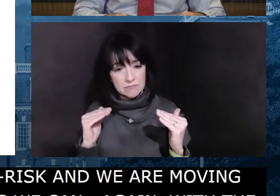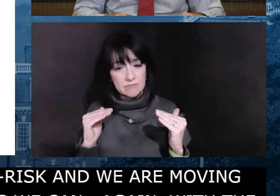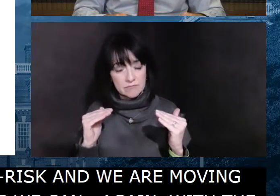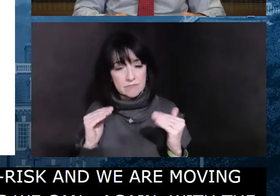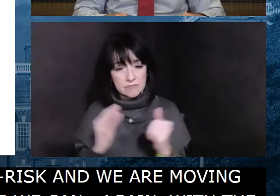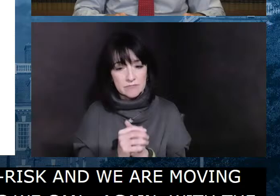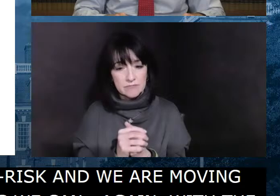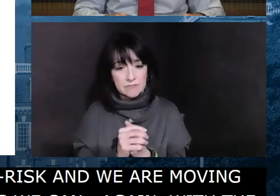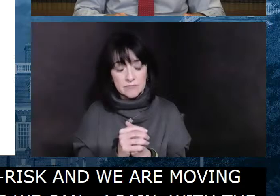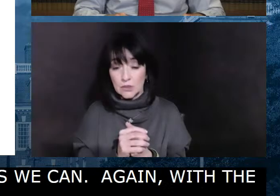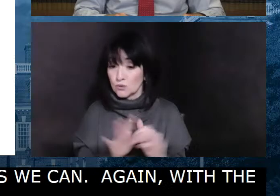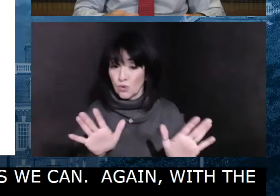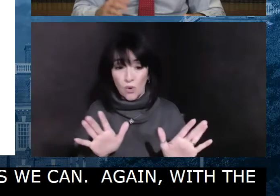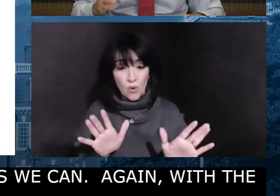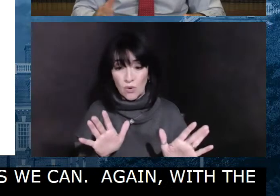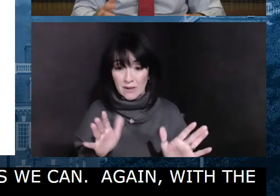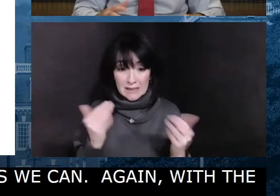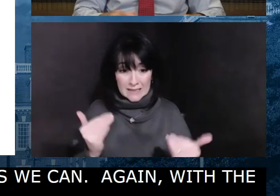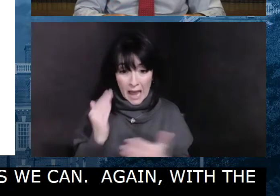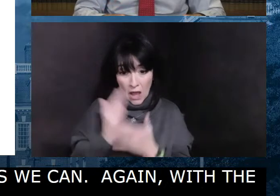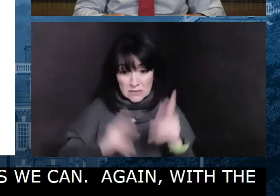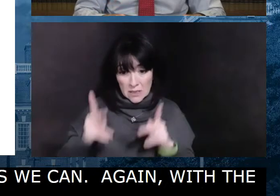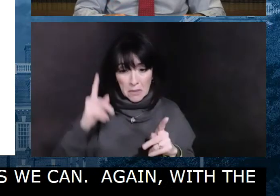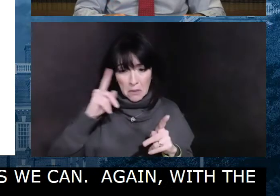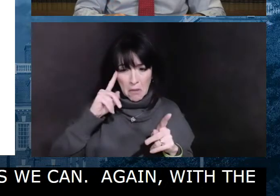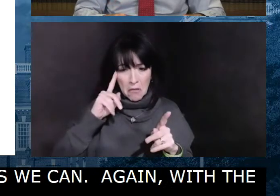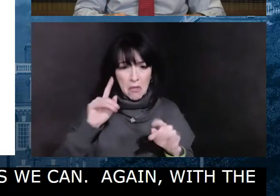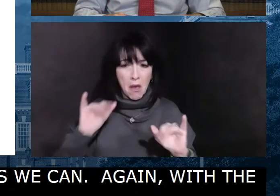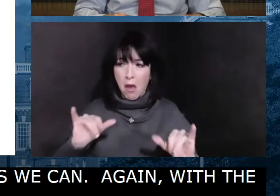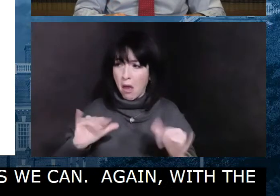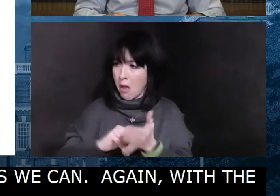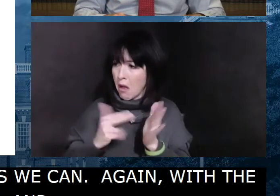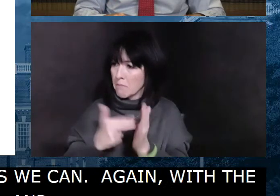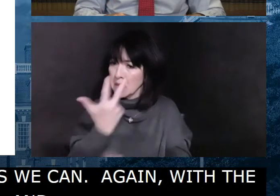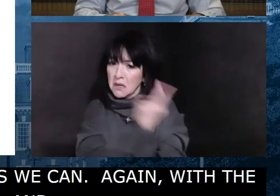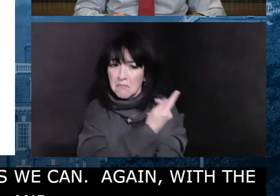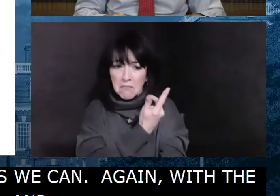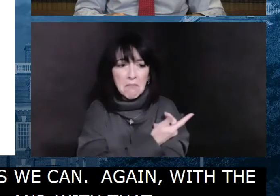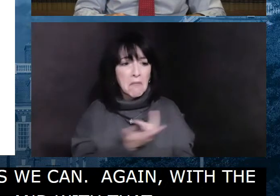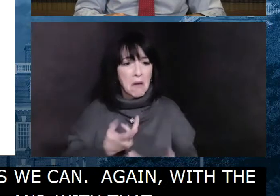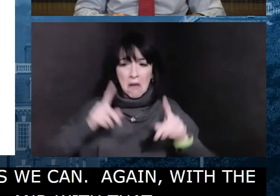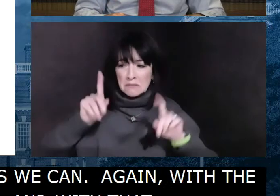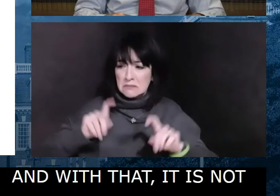time to let your guard down. It's time to double down on